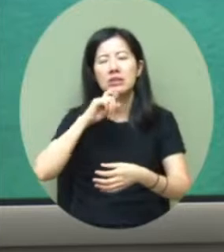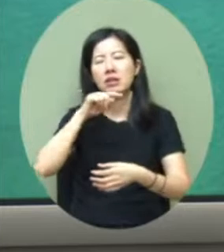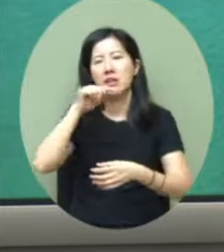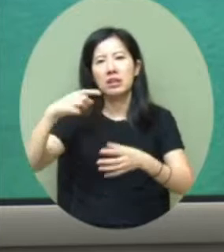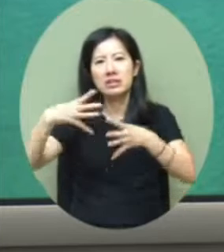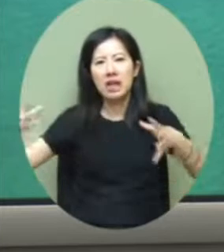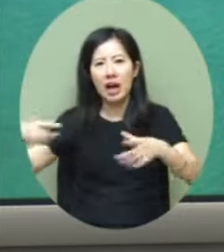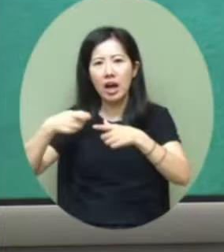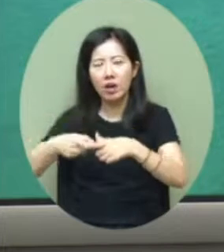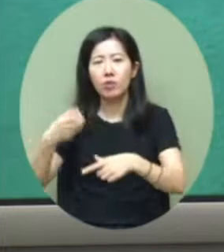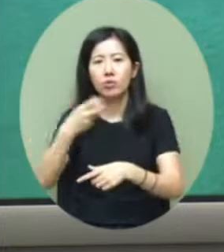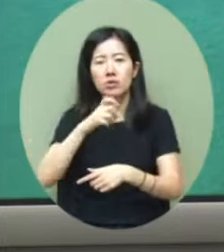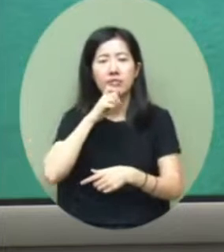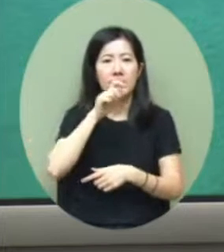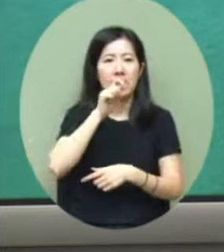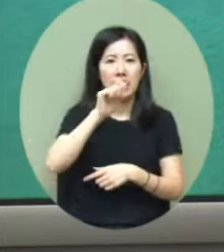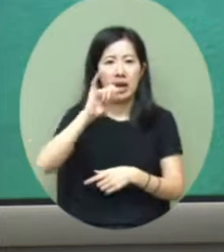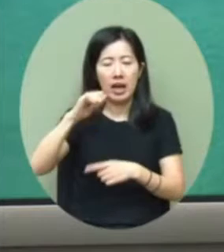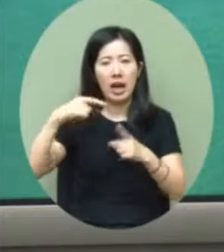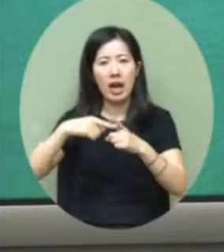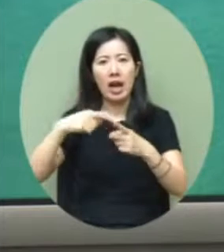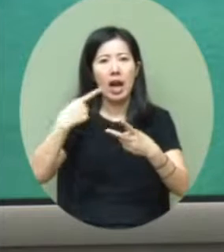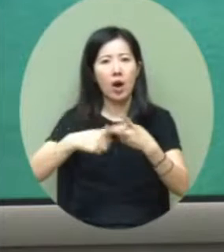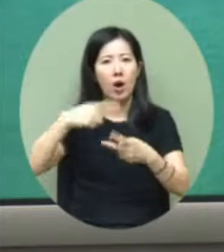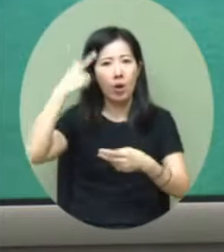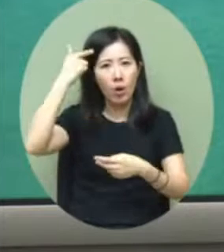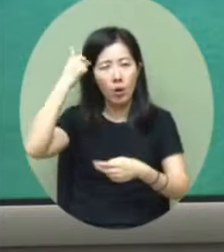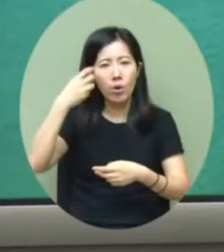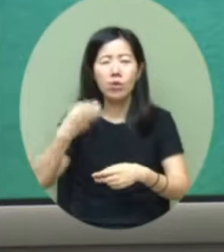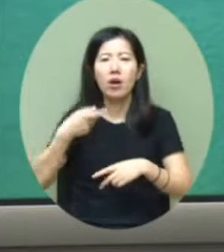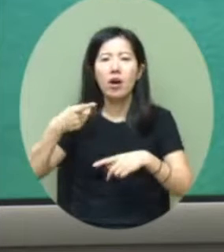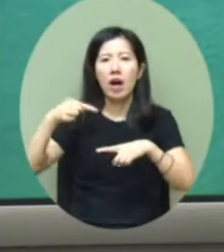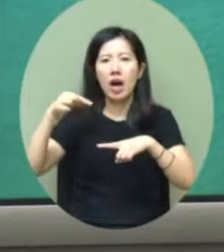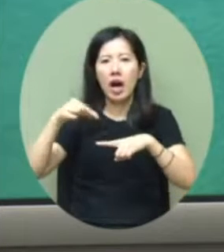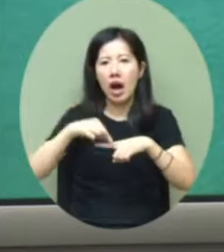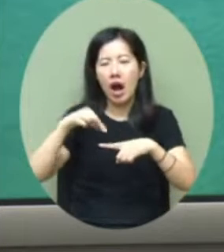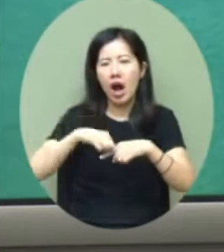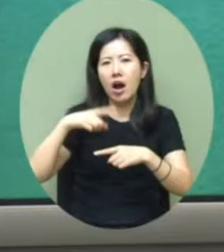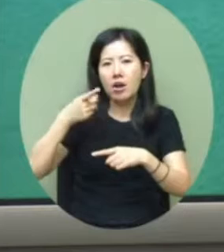report. These covers logistics,